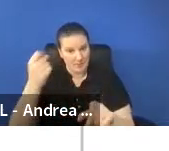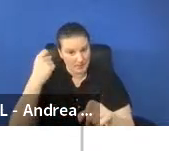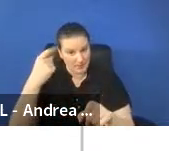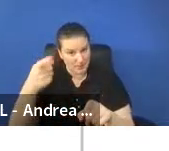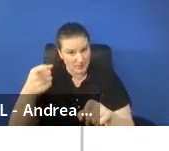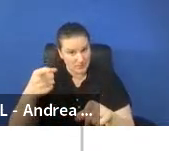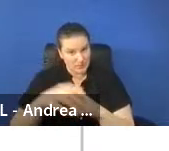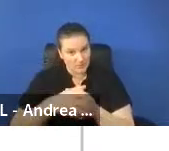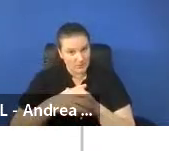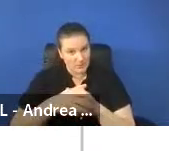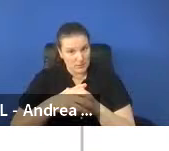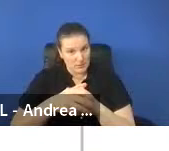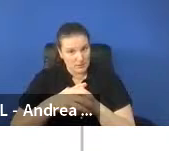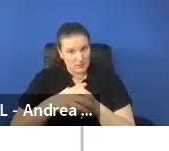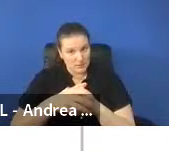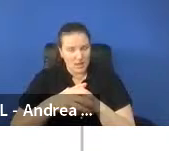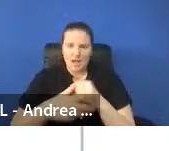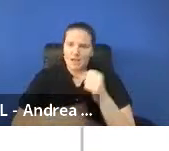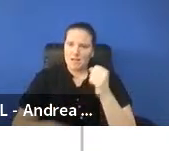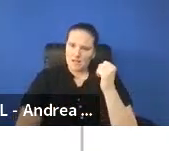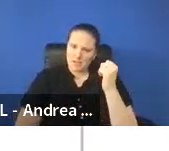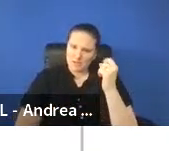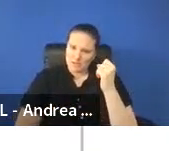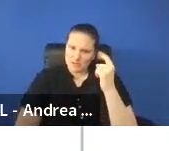sense? I understand that.